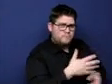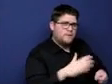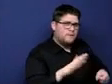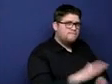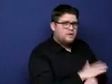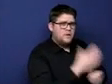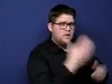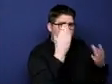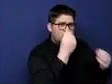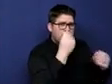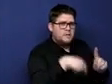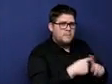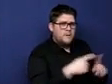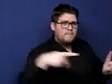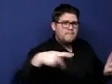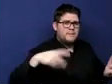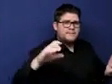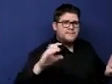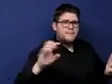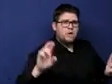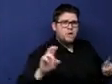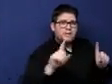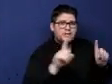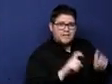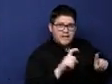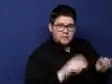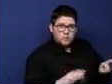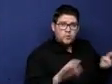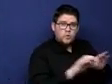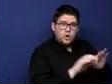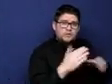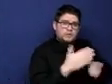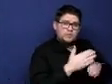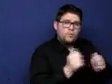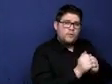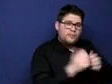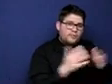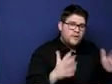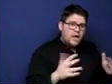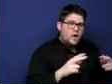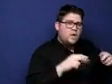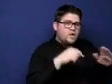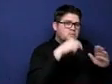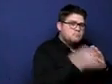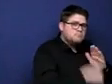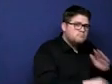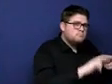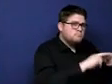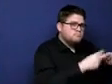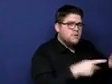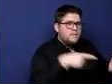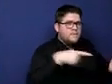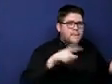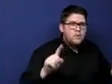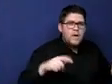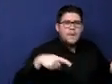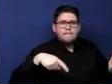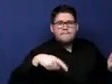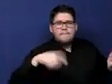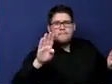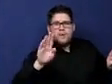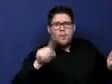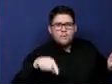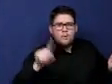there any credence to perhaps releasing the PCR test without breaking down the specific variants, whether it's P1 or the